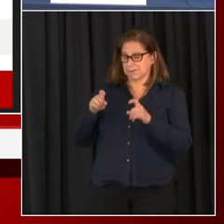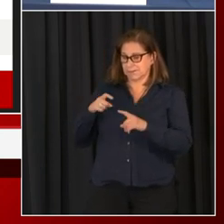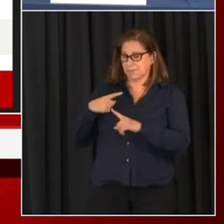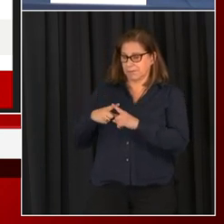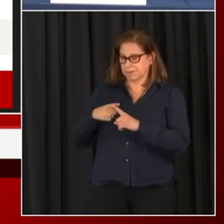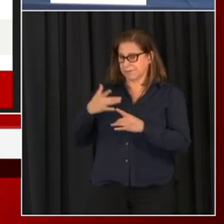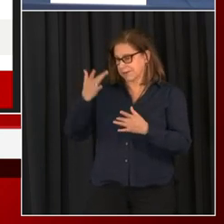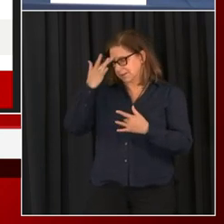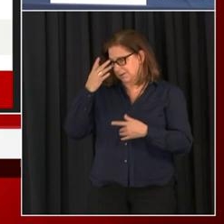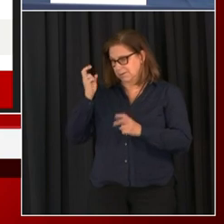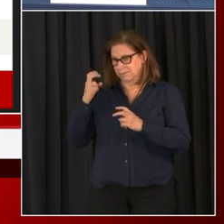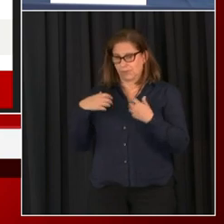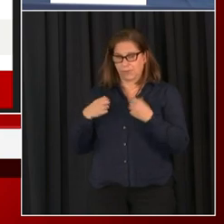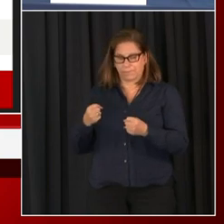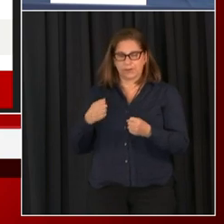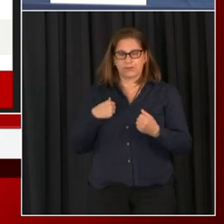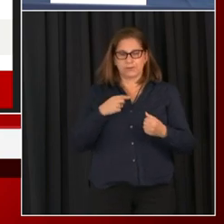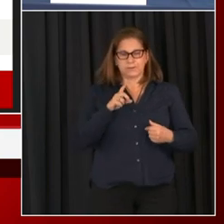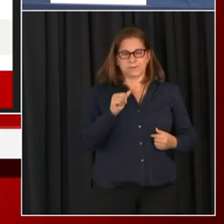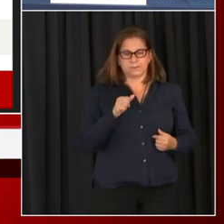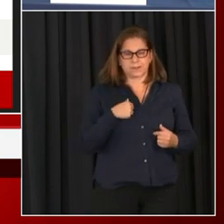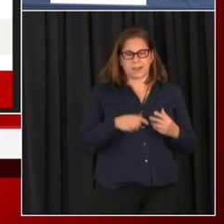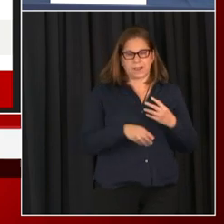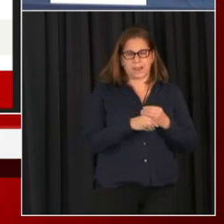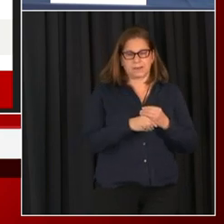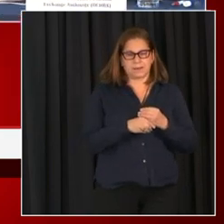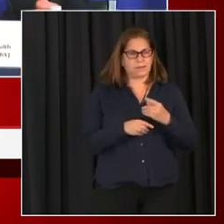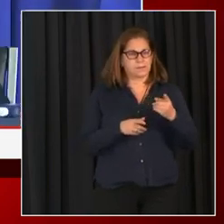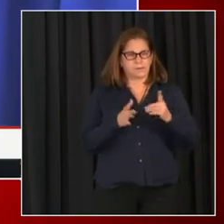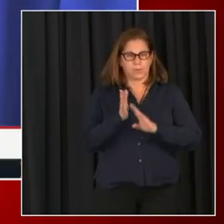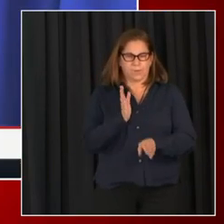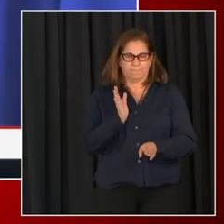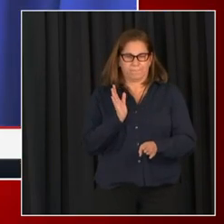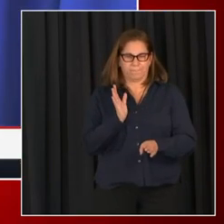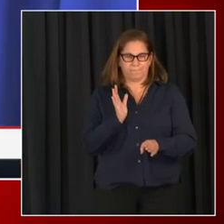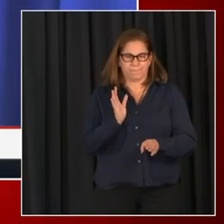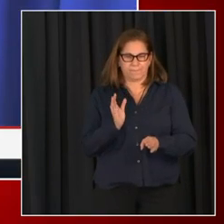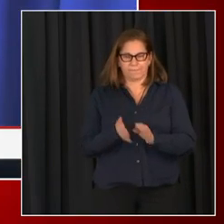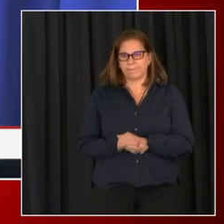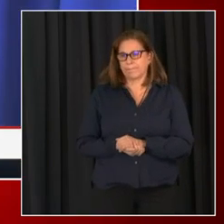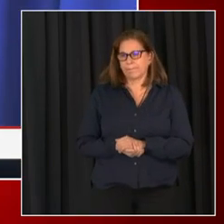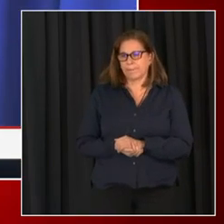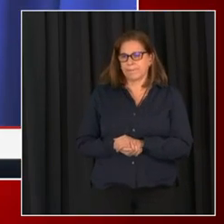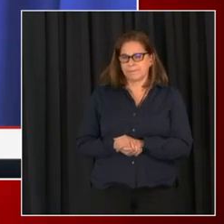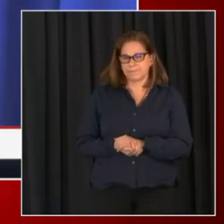a major, major deal. But we've done everything we could do.